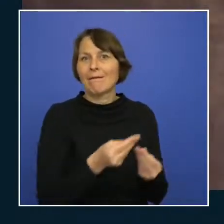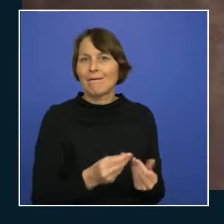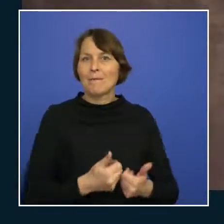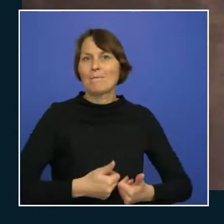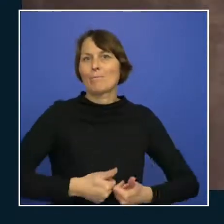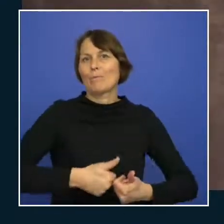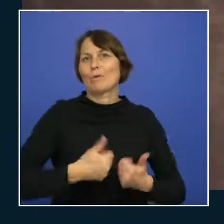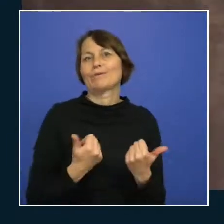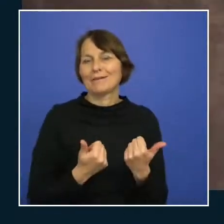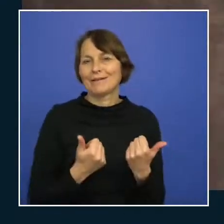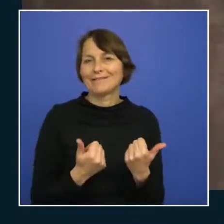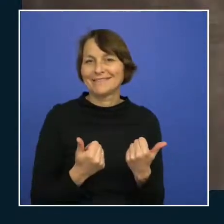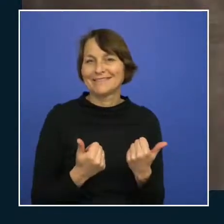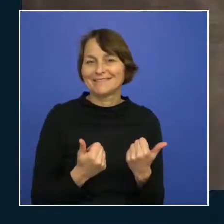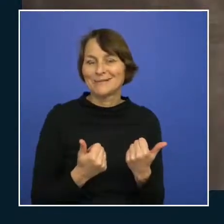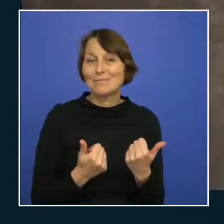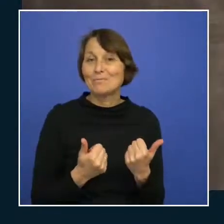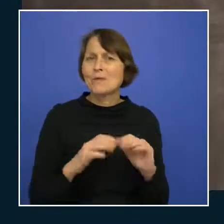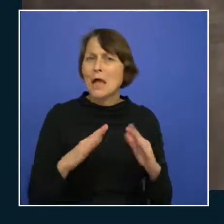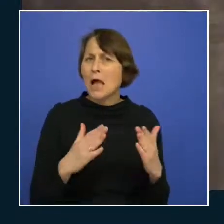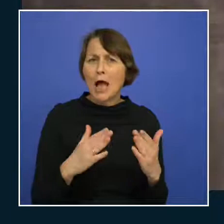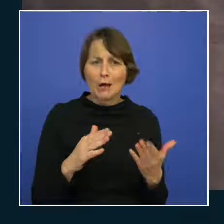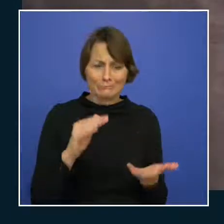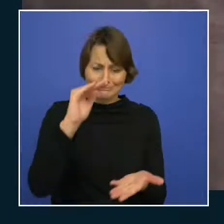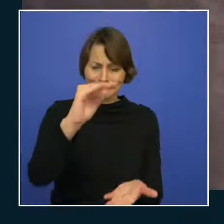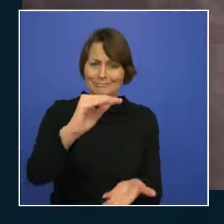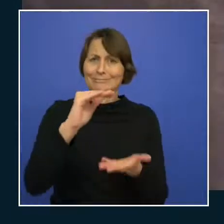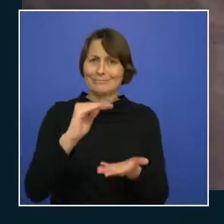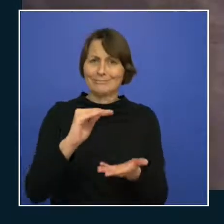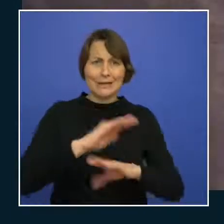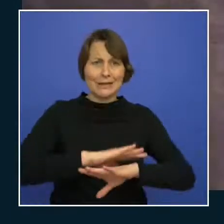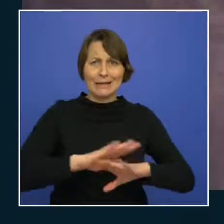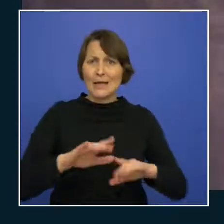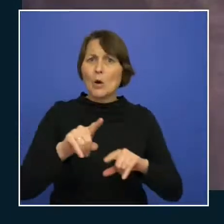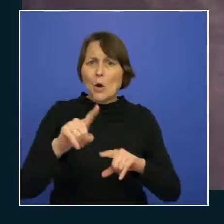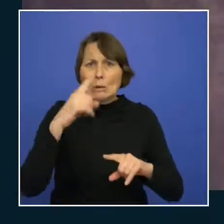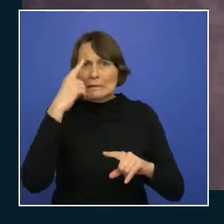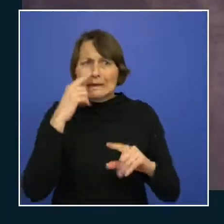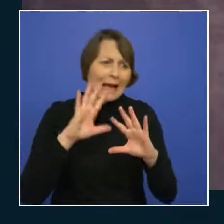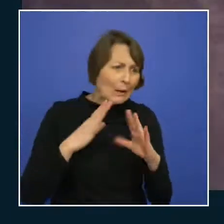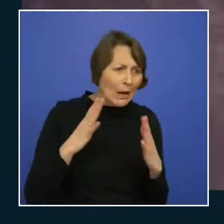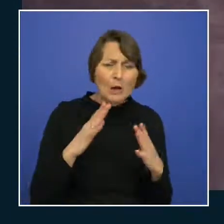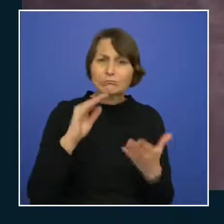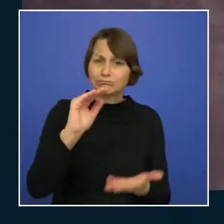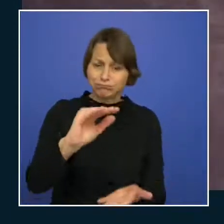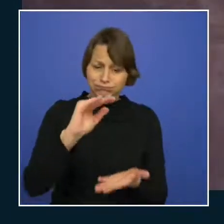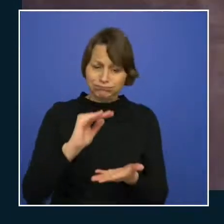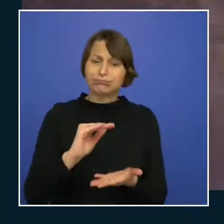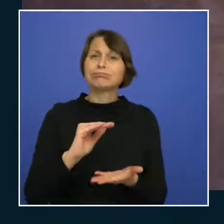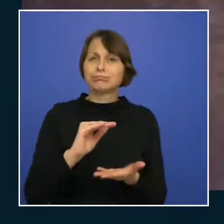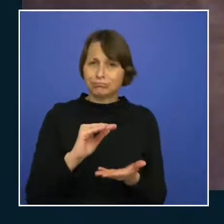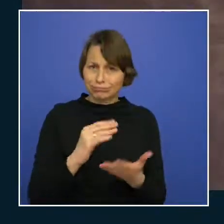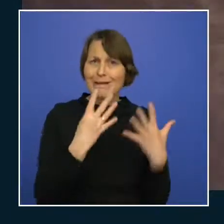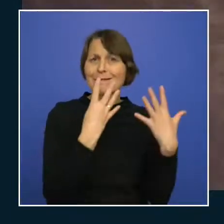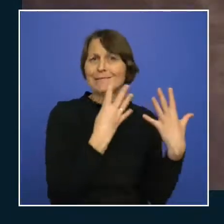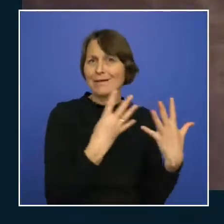are they come out of the box for you. You don't even have to worry about them. And you have